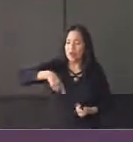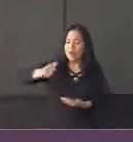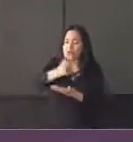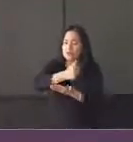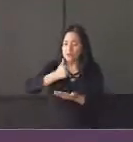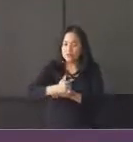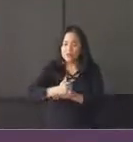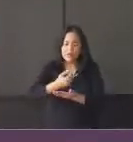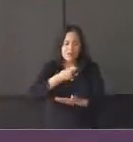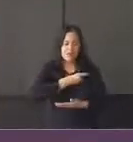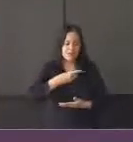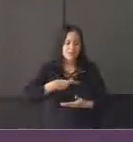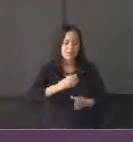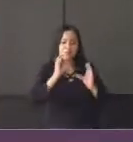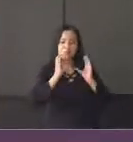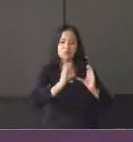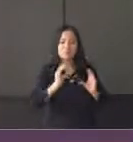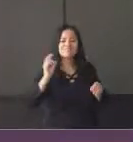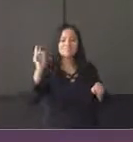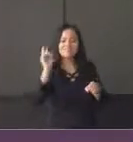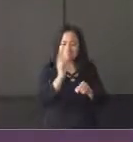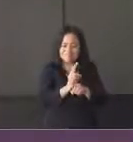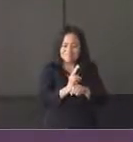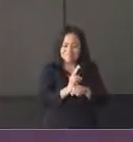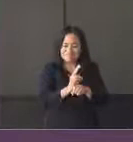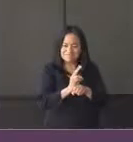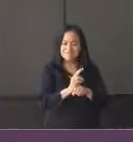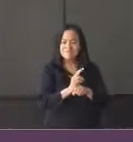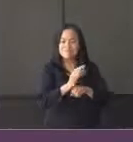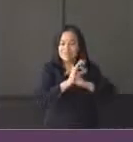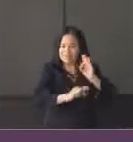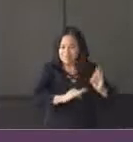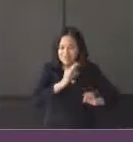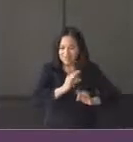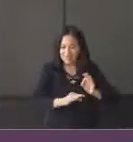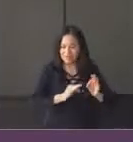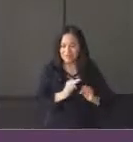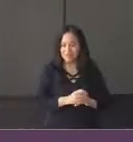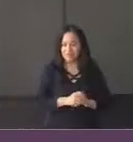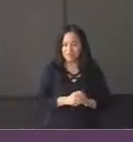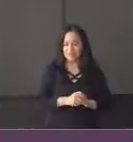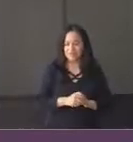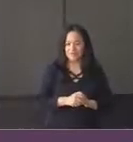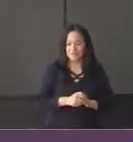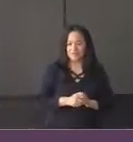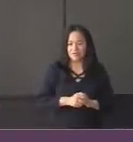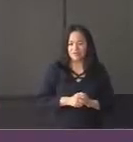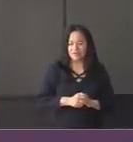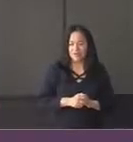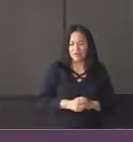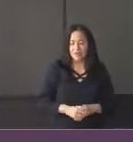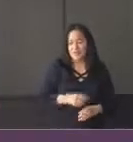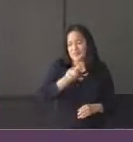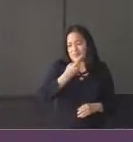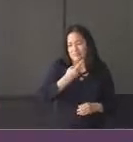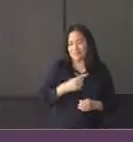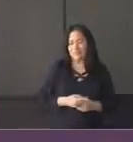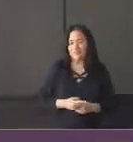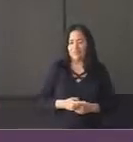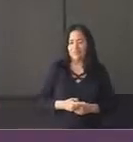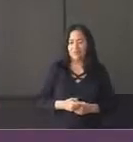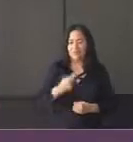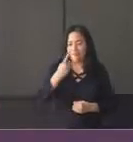to guarantee the rights of people in situation of mobility. In this regard, one of the biggest